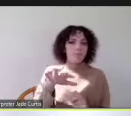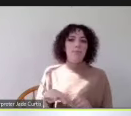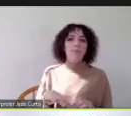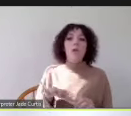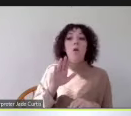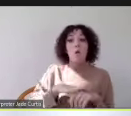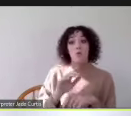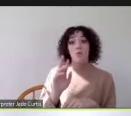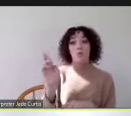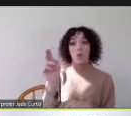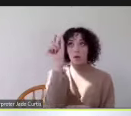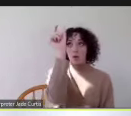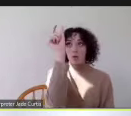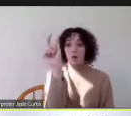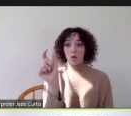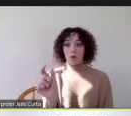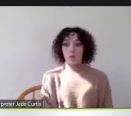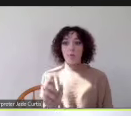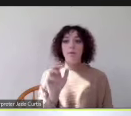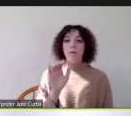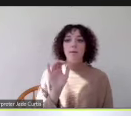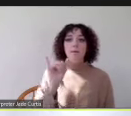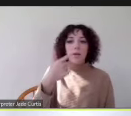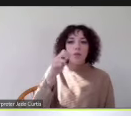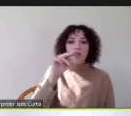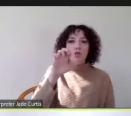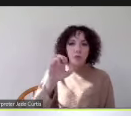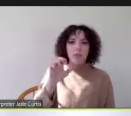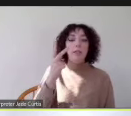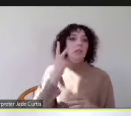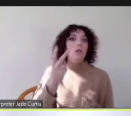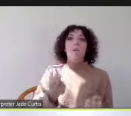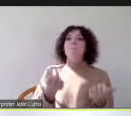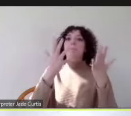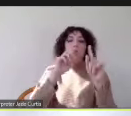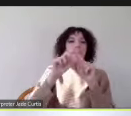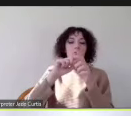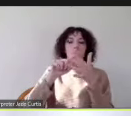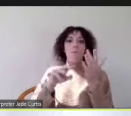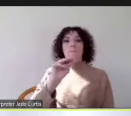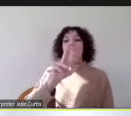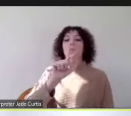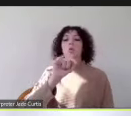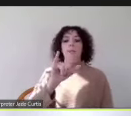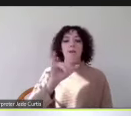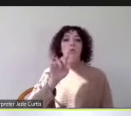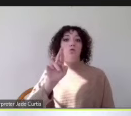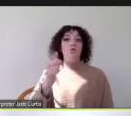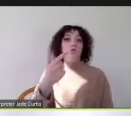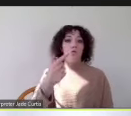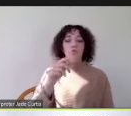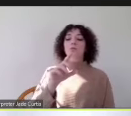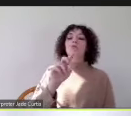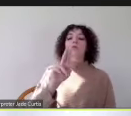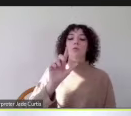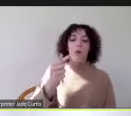right, INT-I1 gene, is an indicator of multi-drug resistance. So this gene was